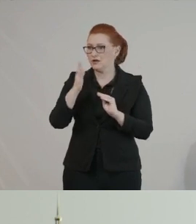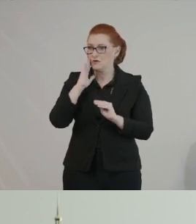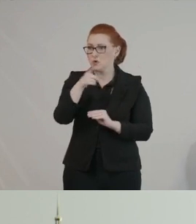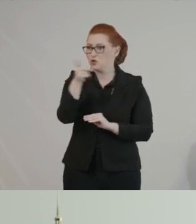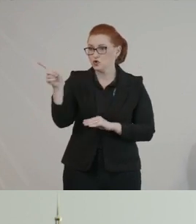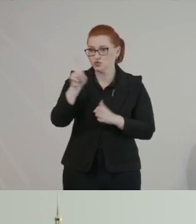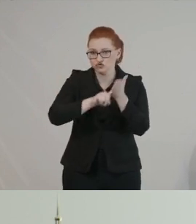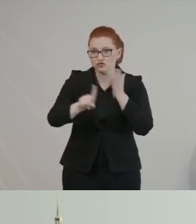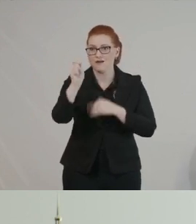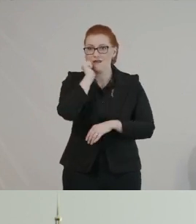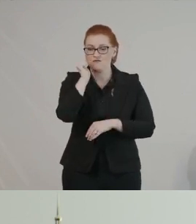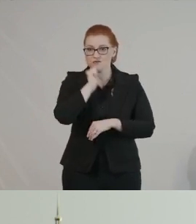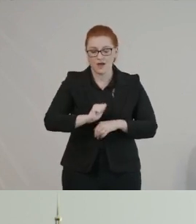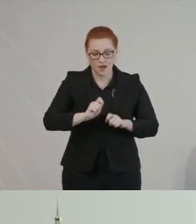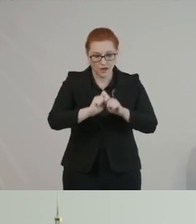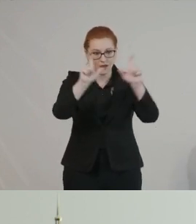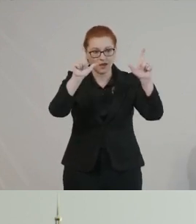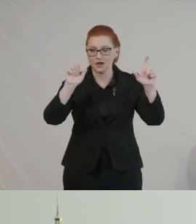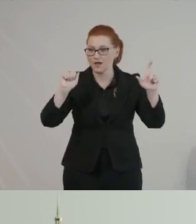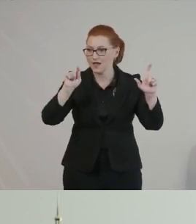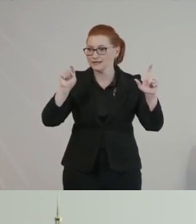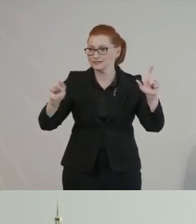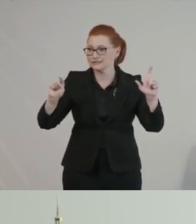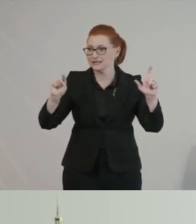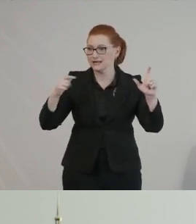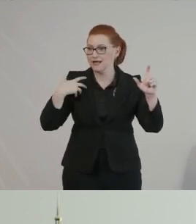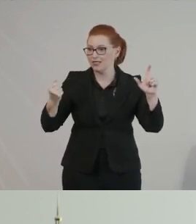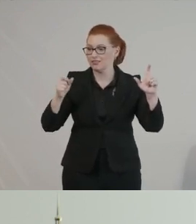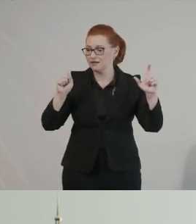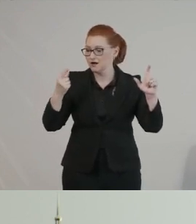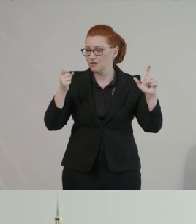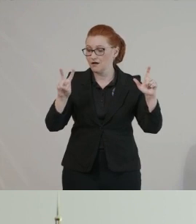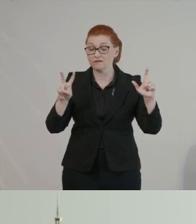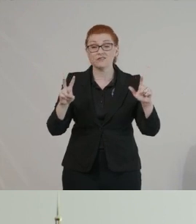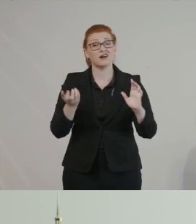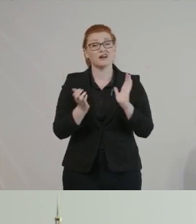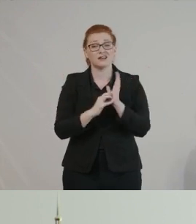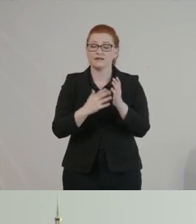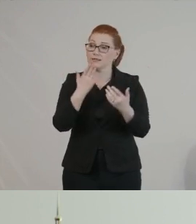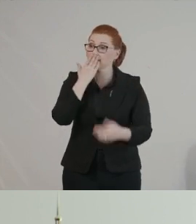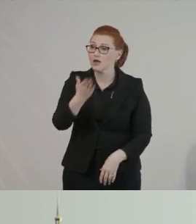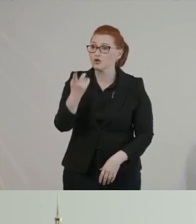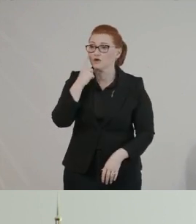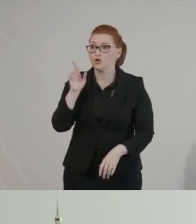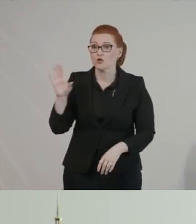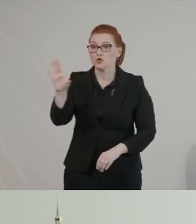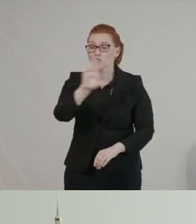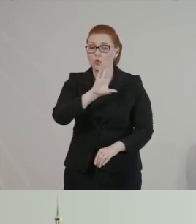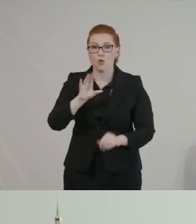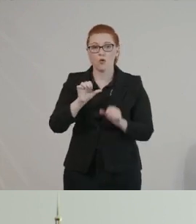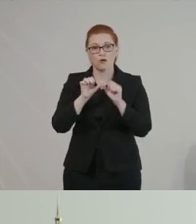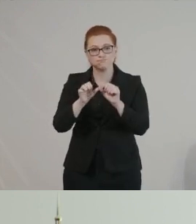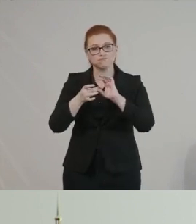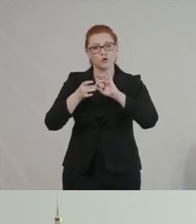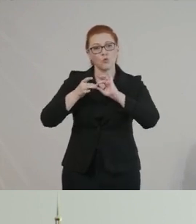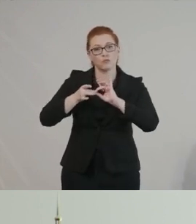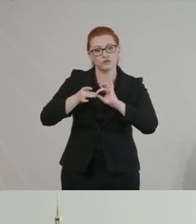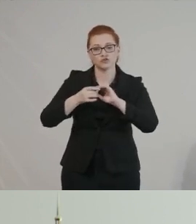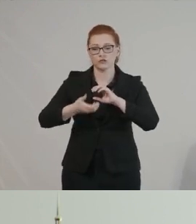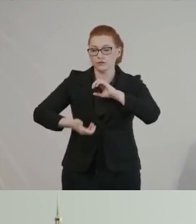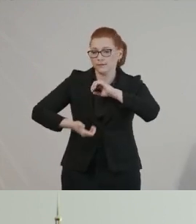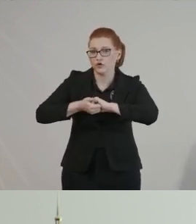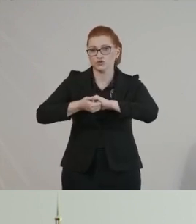at azhealth.gov. But I, again, want to thank everyone for their cooperation, their partnership. While